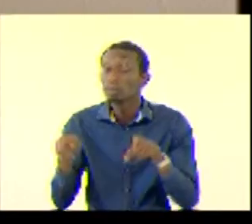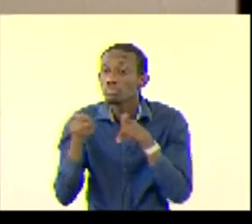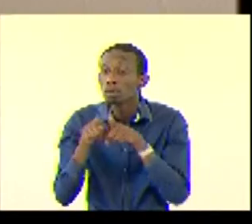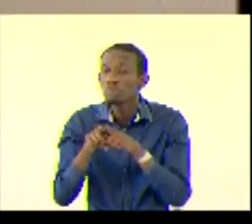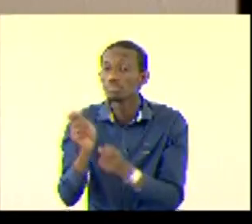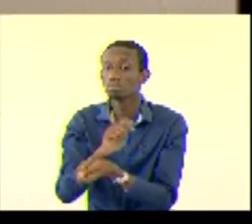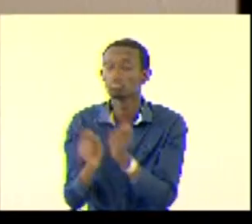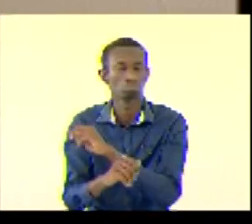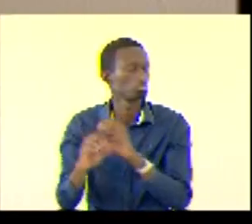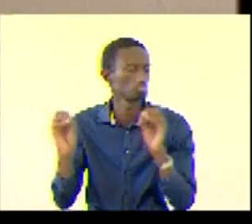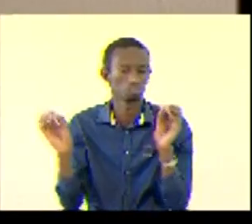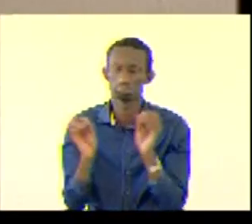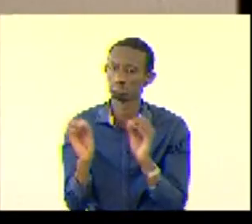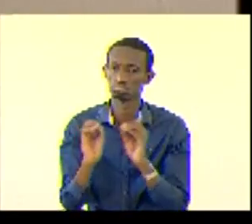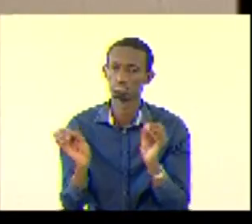unchanged